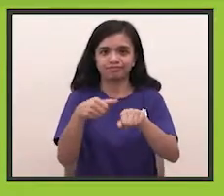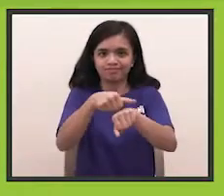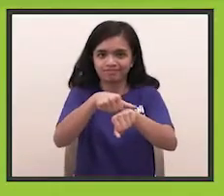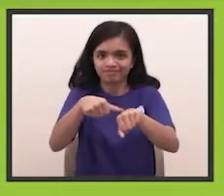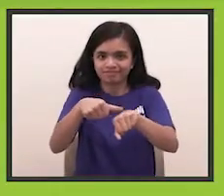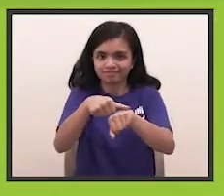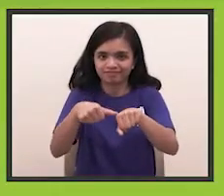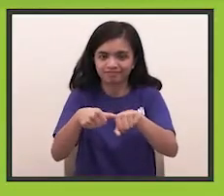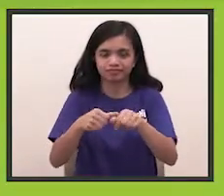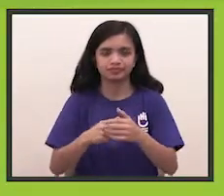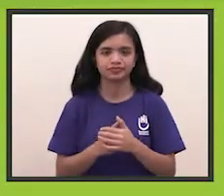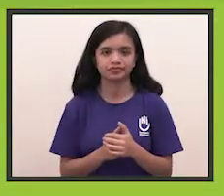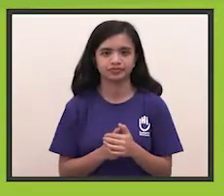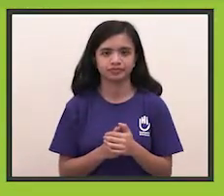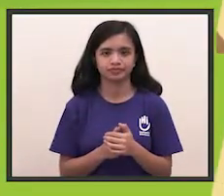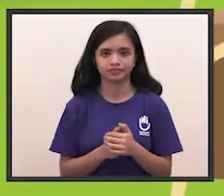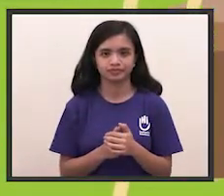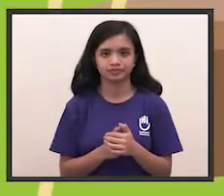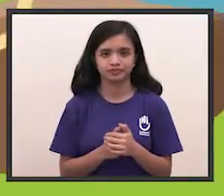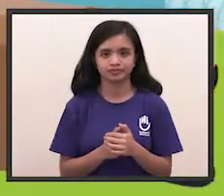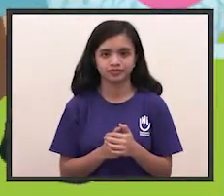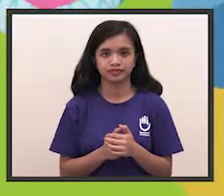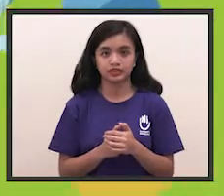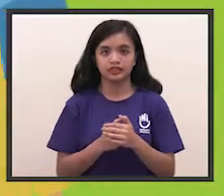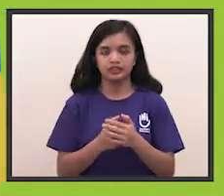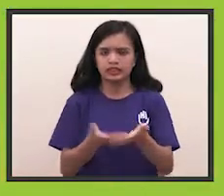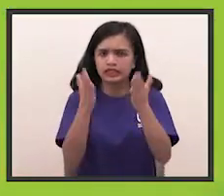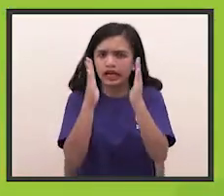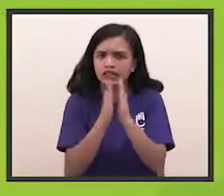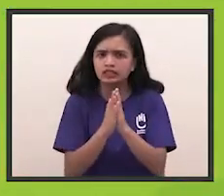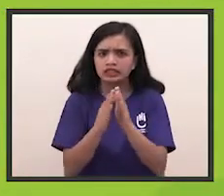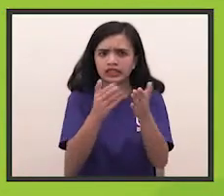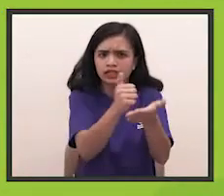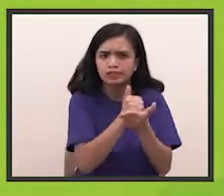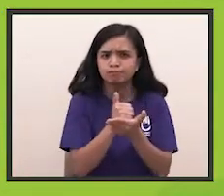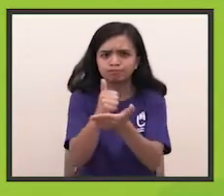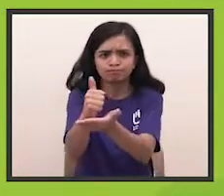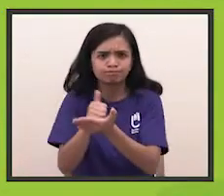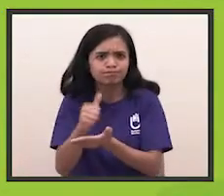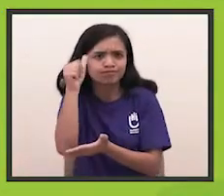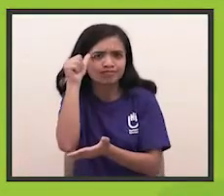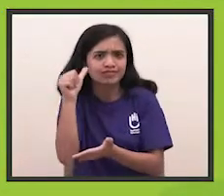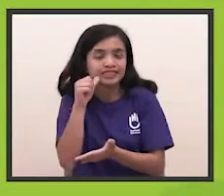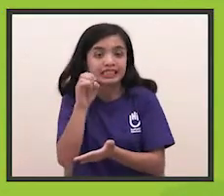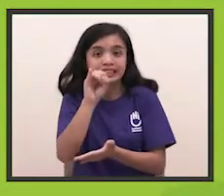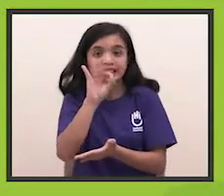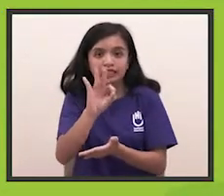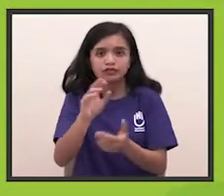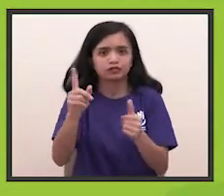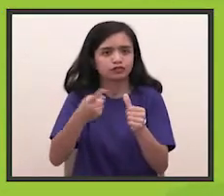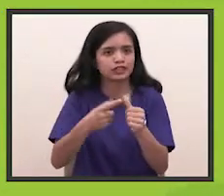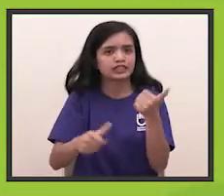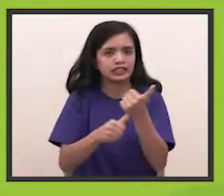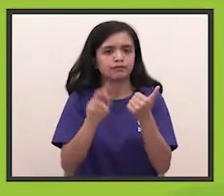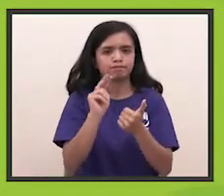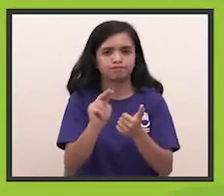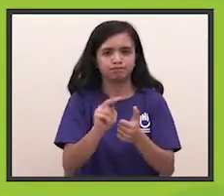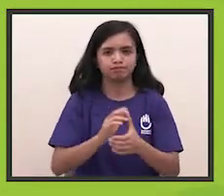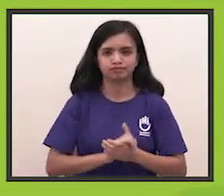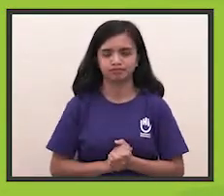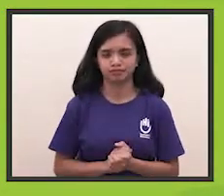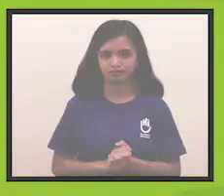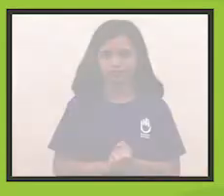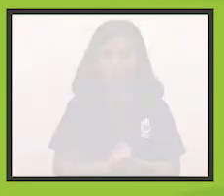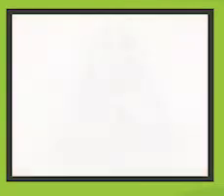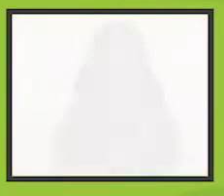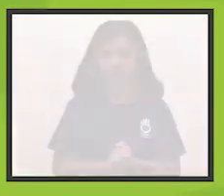on small injuries. Ask for assistance from adults whenever first aid is needed.